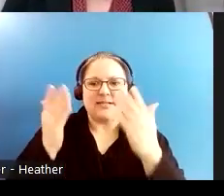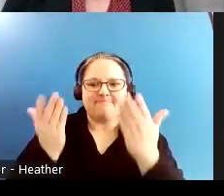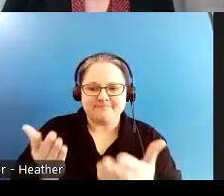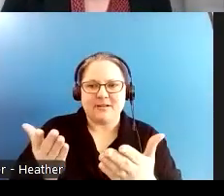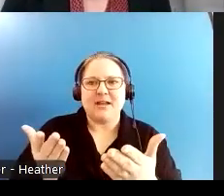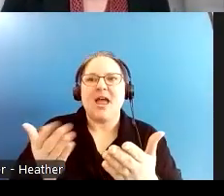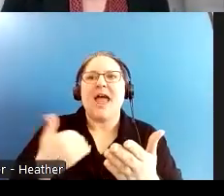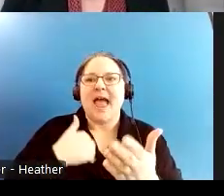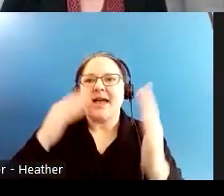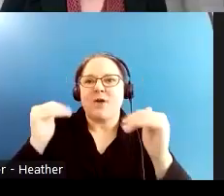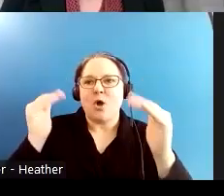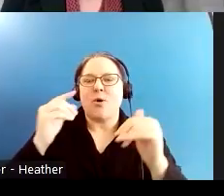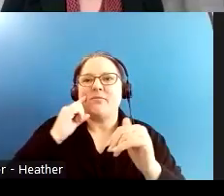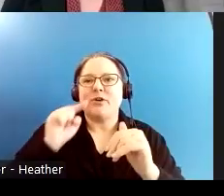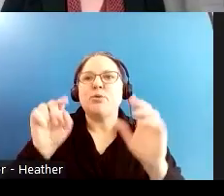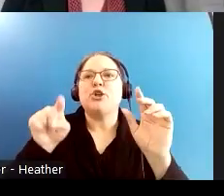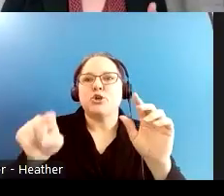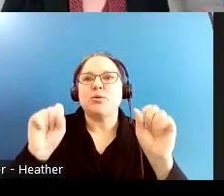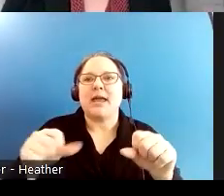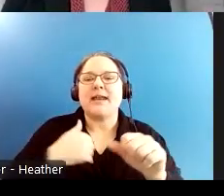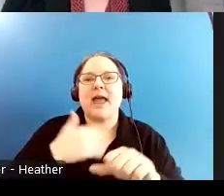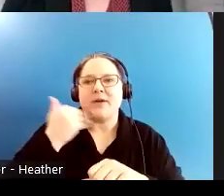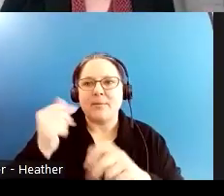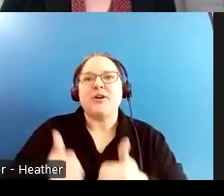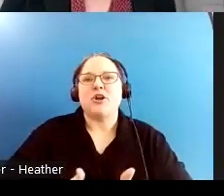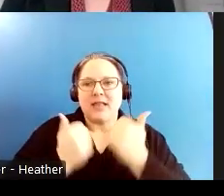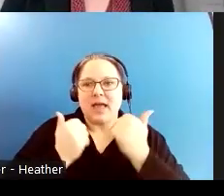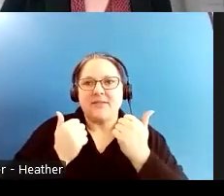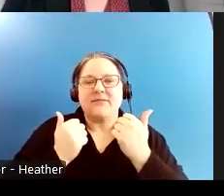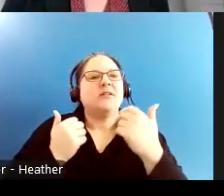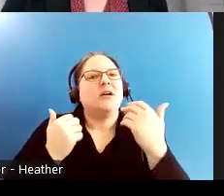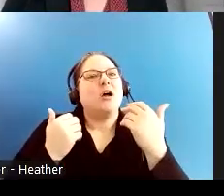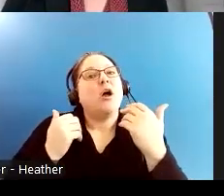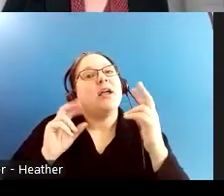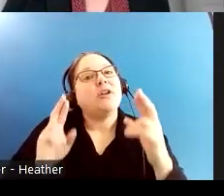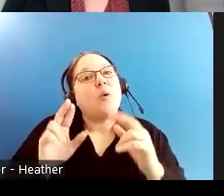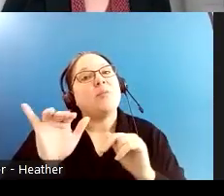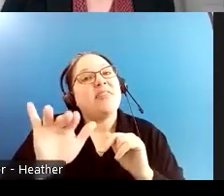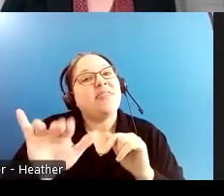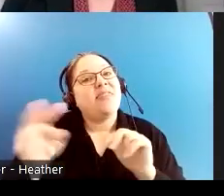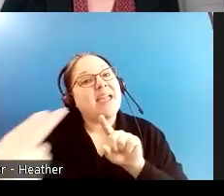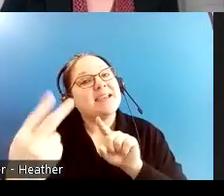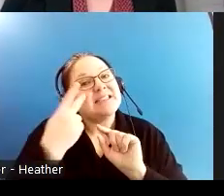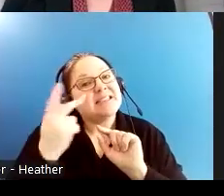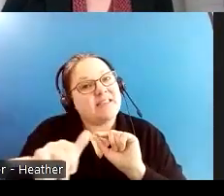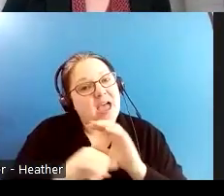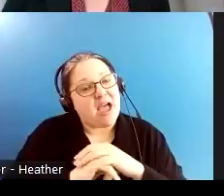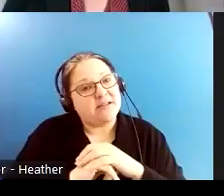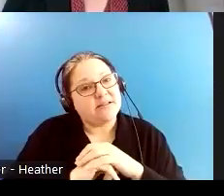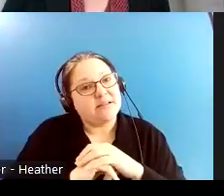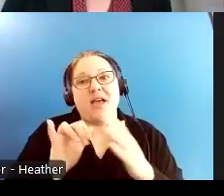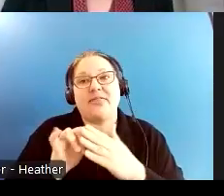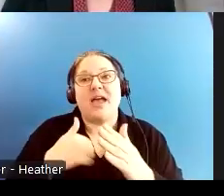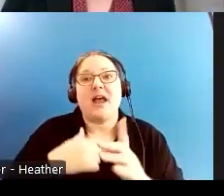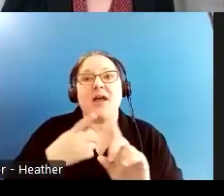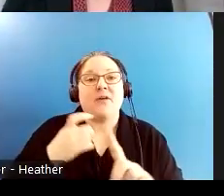you and you can live a better life. And we hope that they see that, that we truly come from that place. And fortunately,